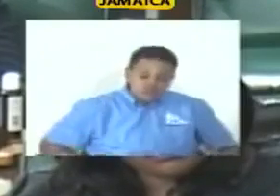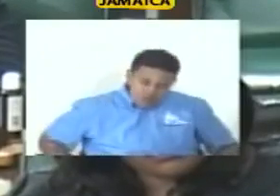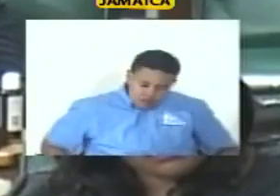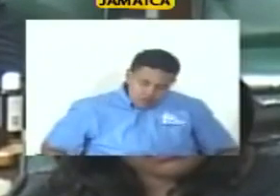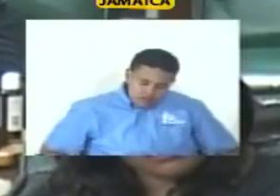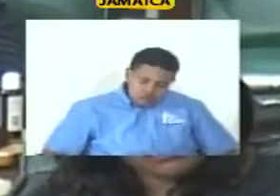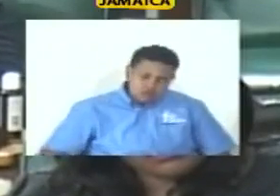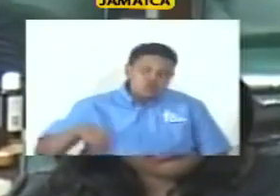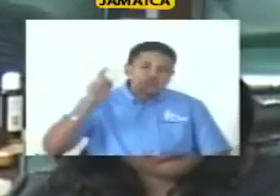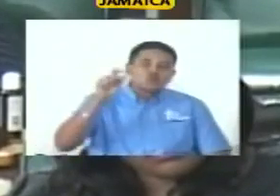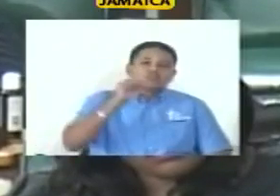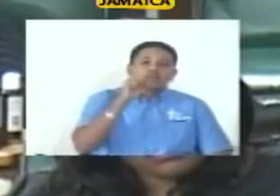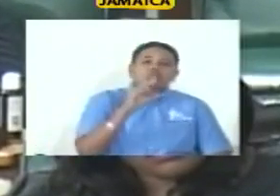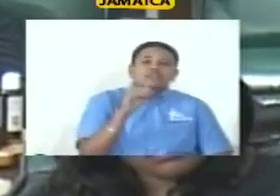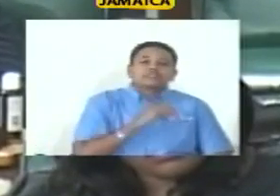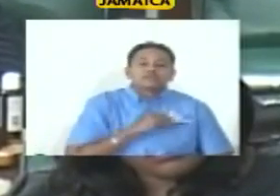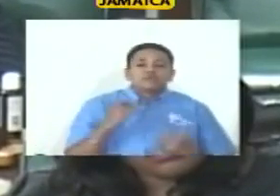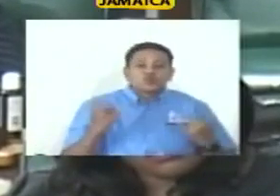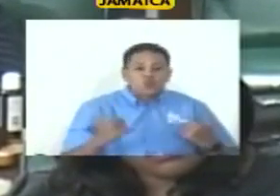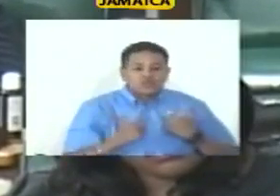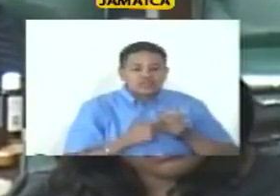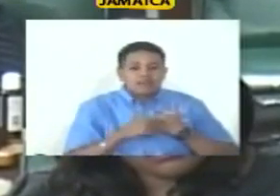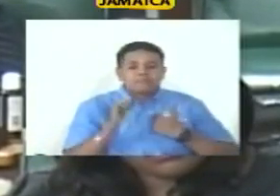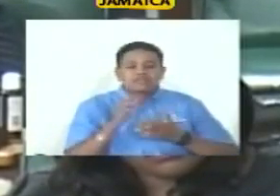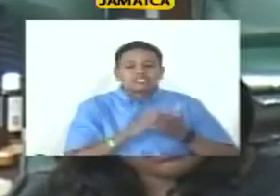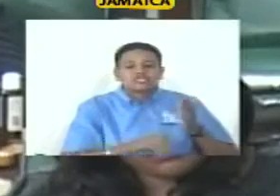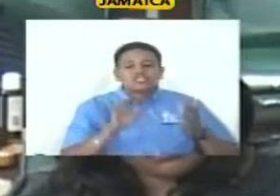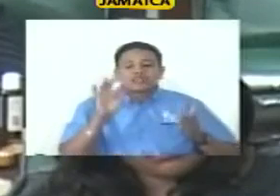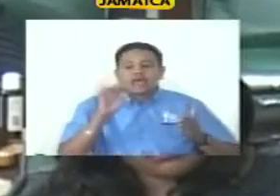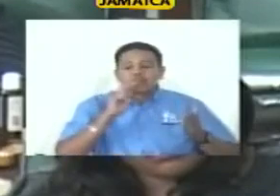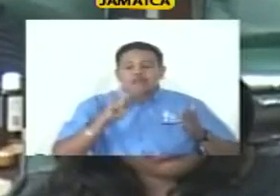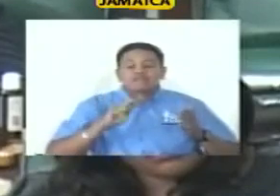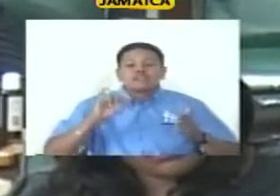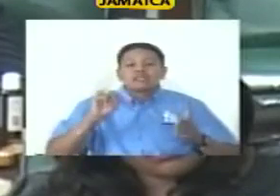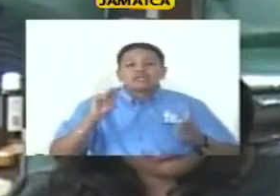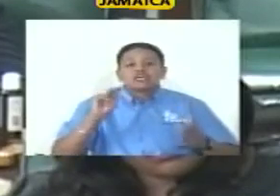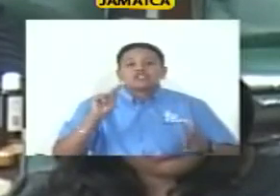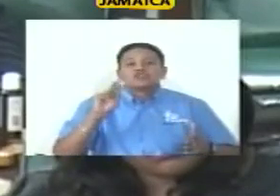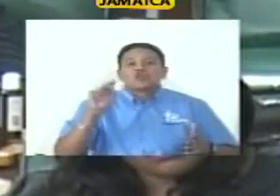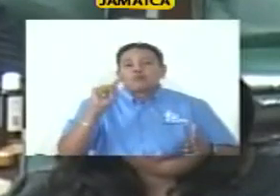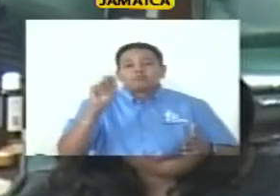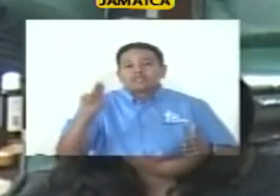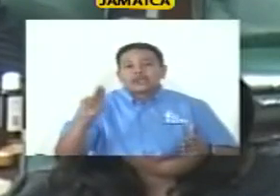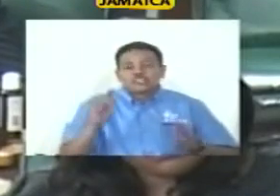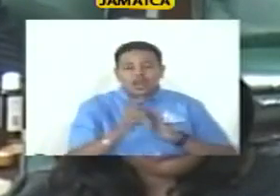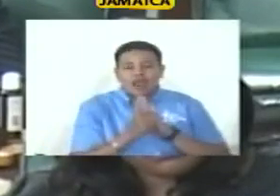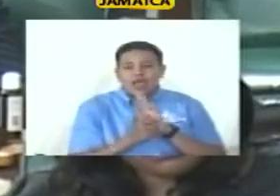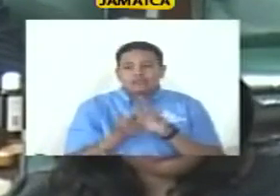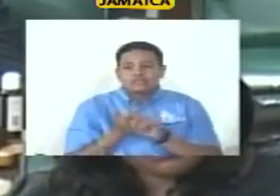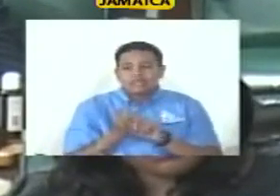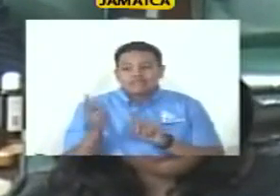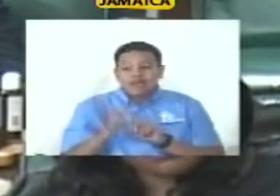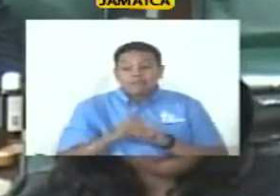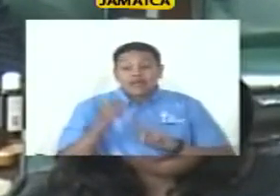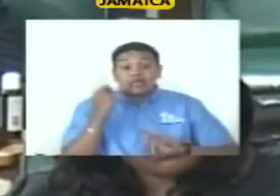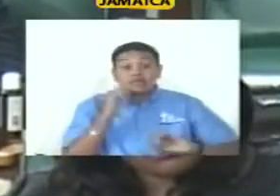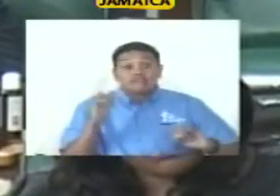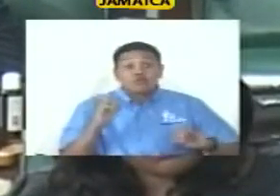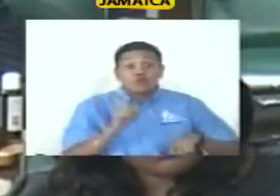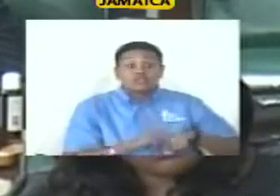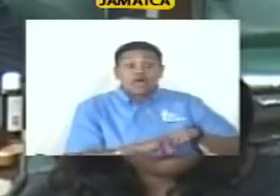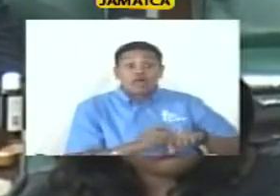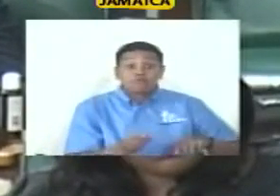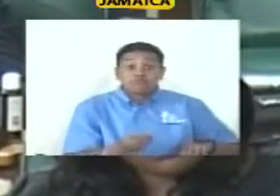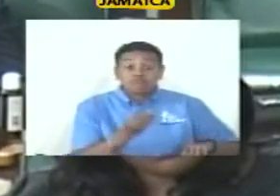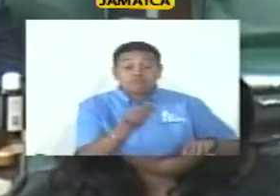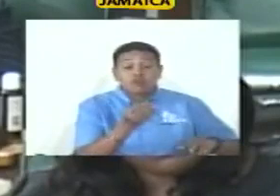should not be accepted at this time, that Section 9 of the Interpretation Act applies, such that where no time is prescribed or allowed